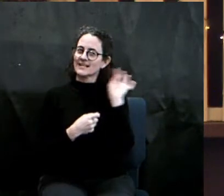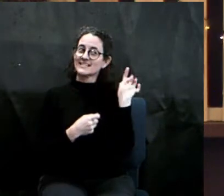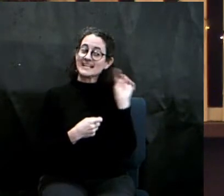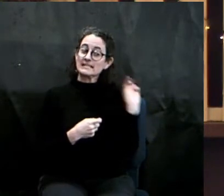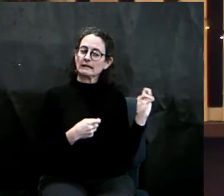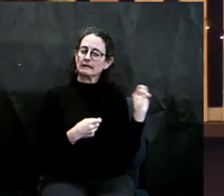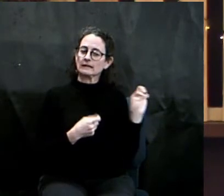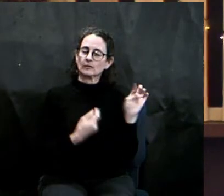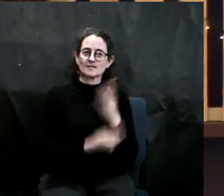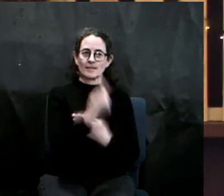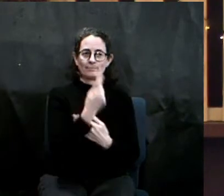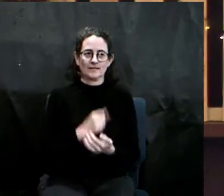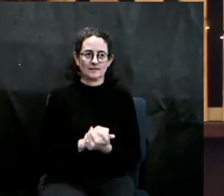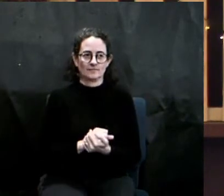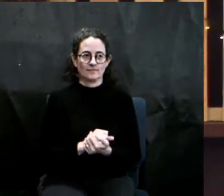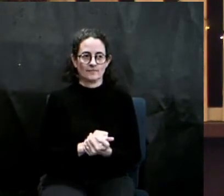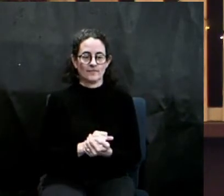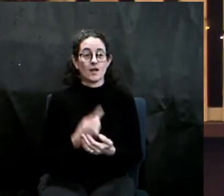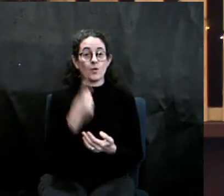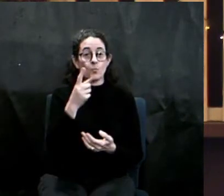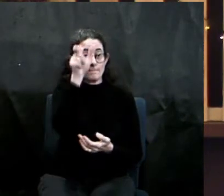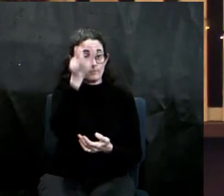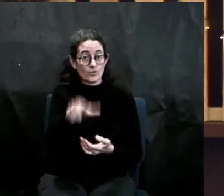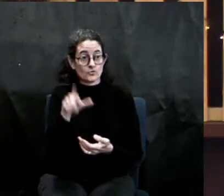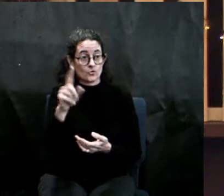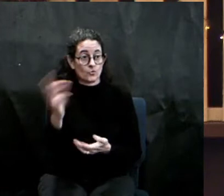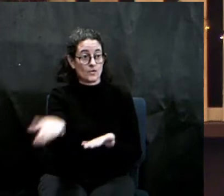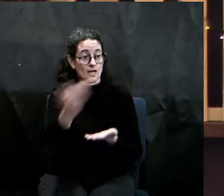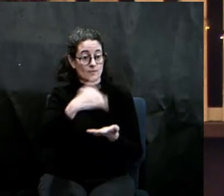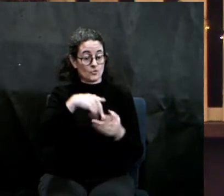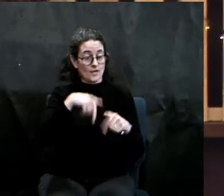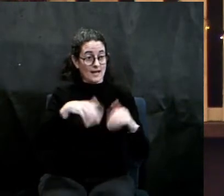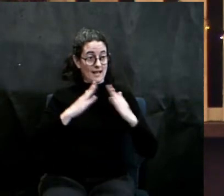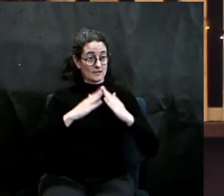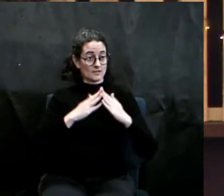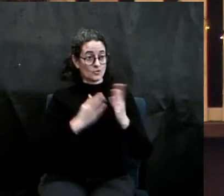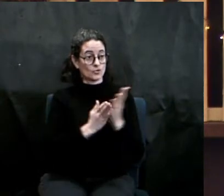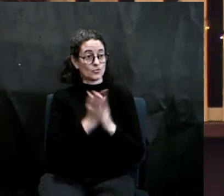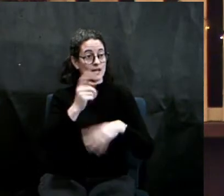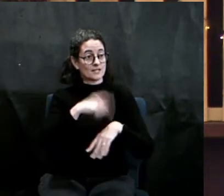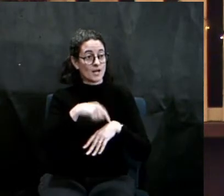It seems that one person that came to the house in this 2 year period was the runaway slave,